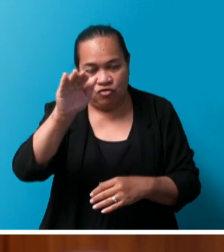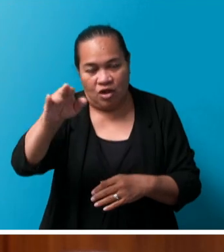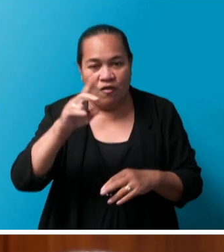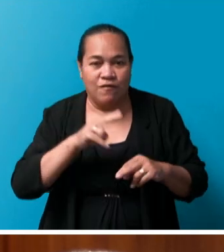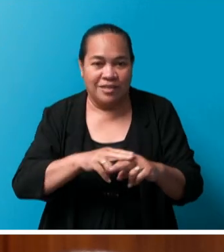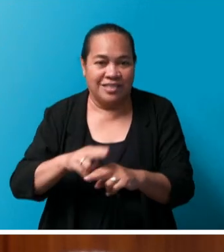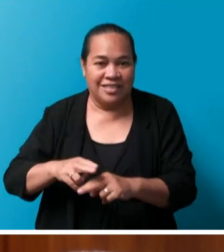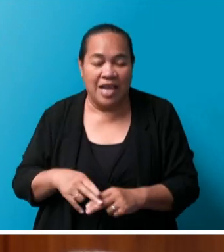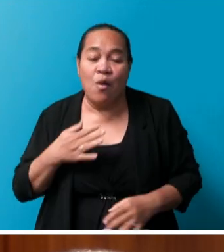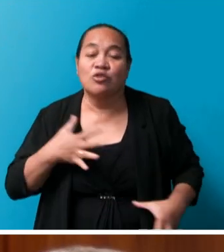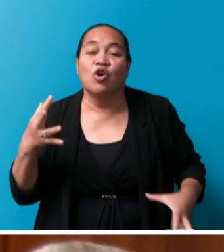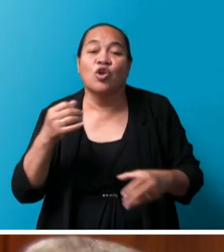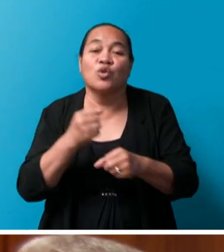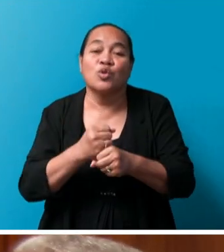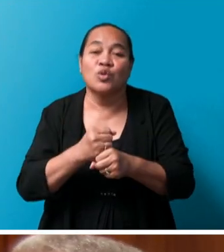Conclusion.